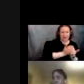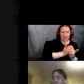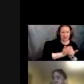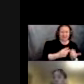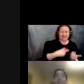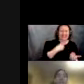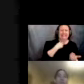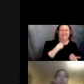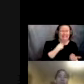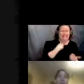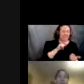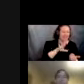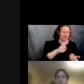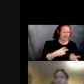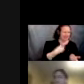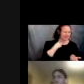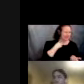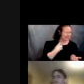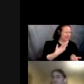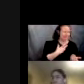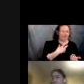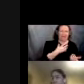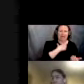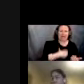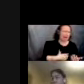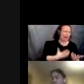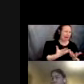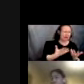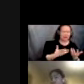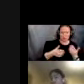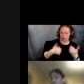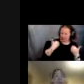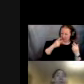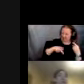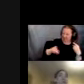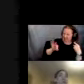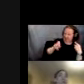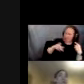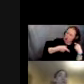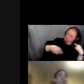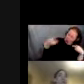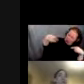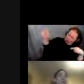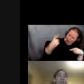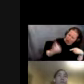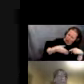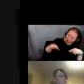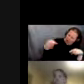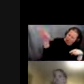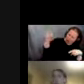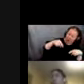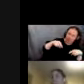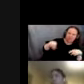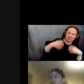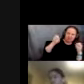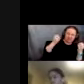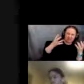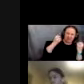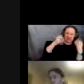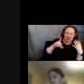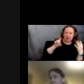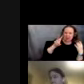starve. And so they sent young Frank, who was the youngest member, alone, some, you know, several hundred miles to go and find food